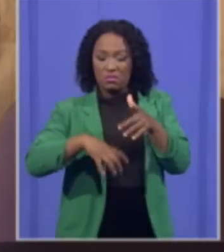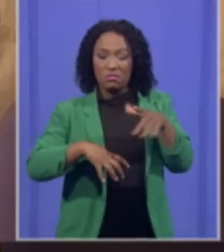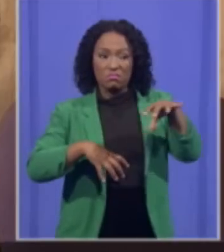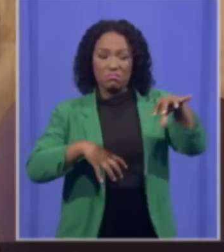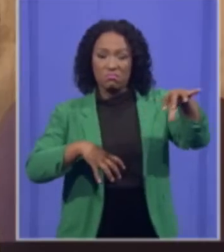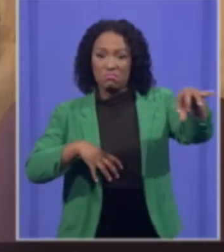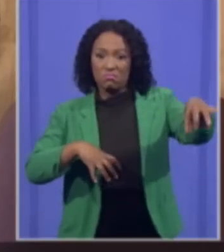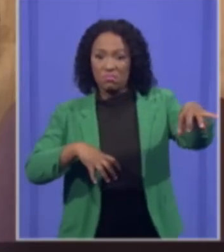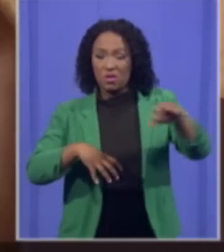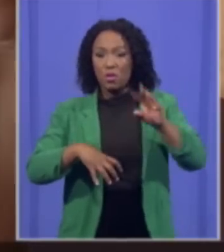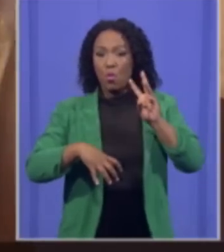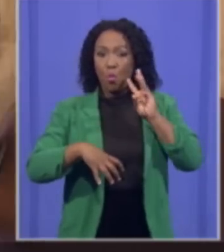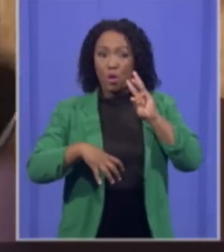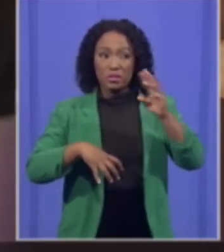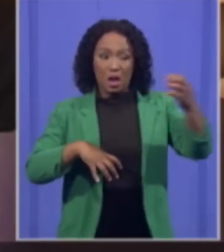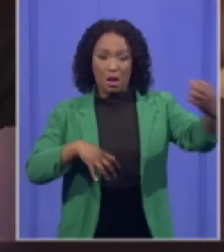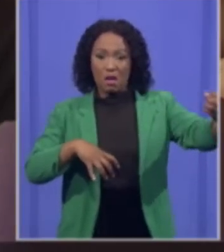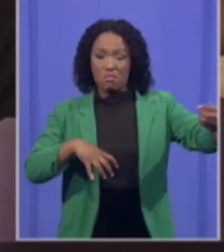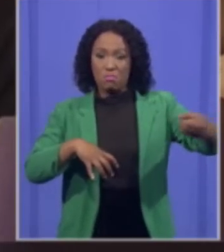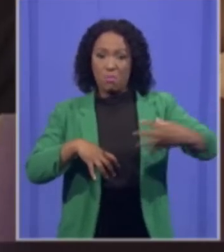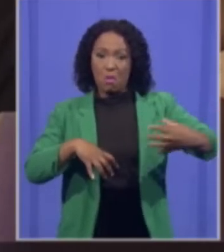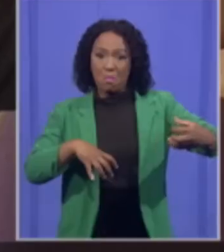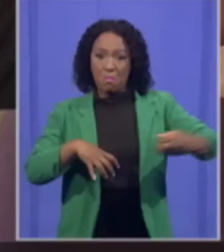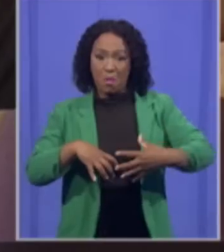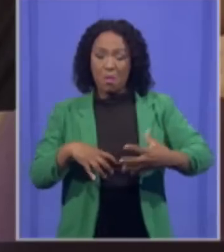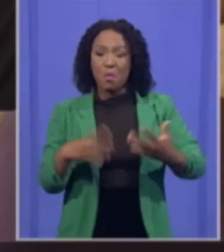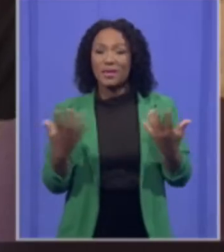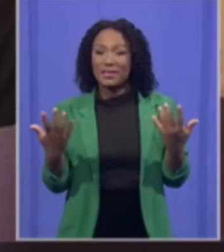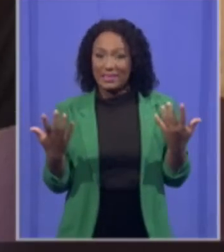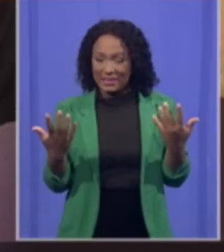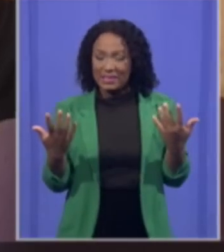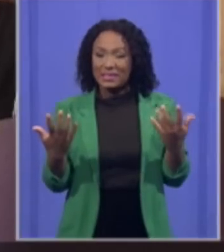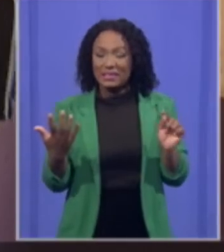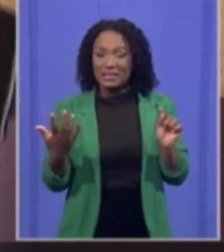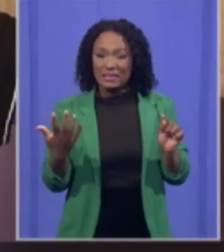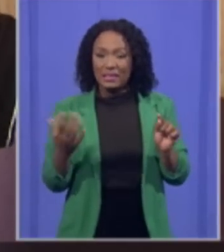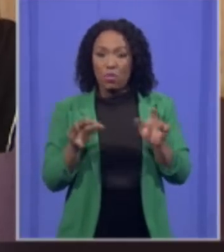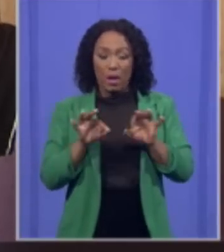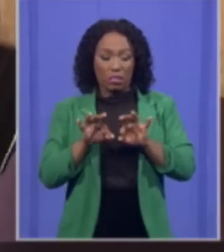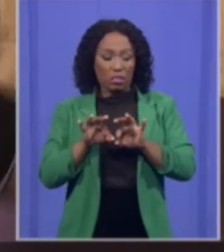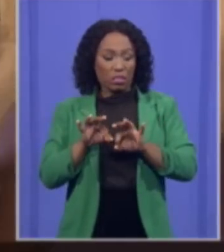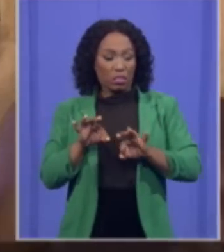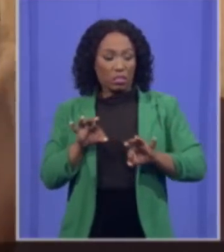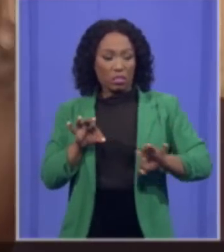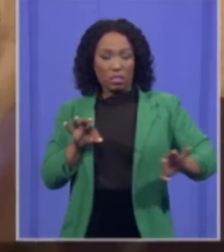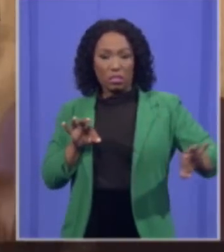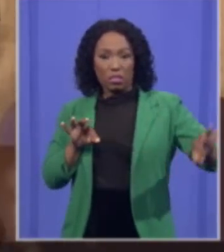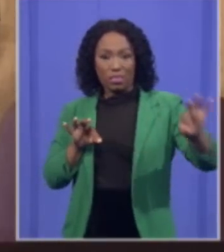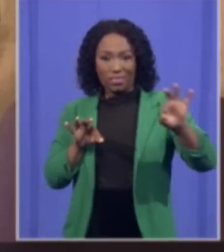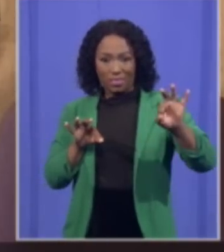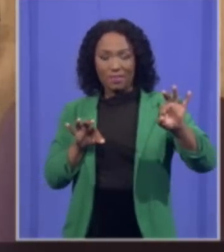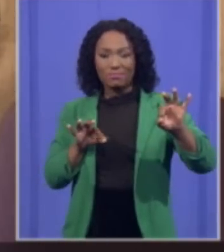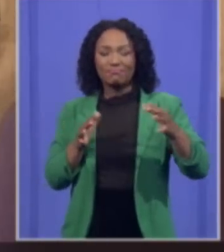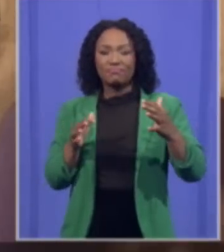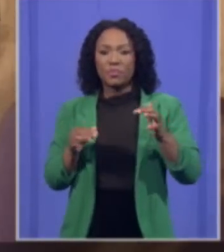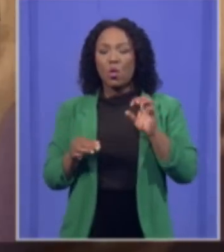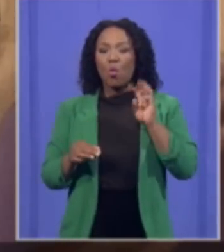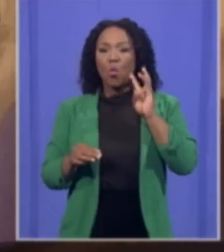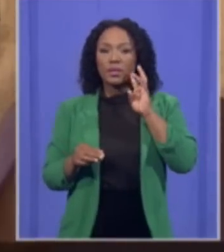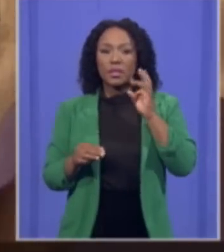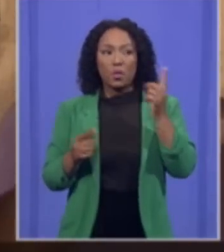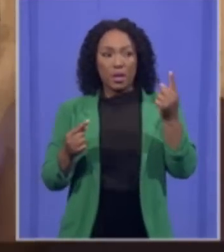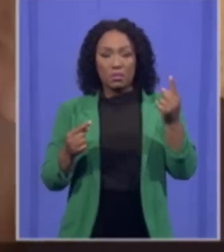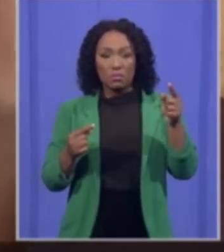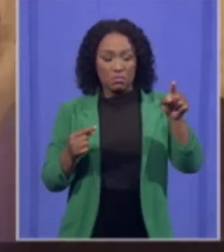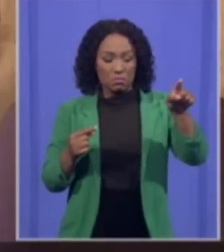le re nwang ho lona le pipeline e tswang planteng ke ka mokgwa metsi a fitlhang a se